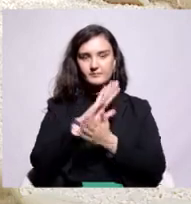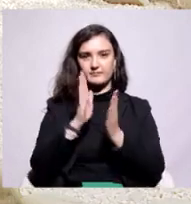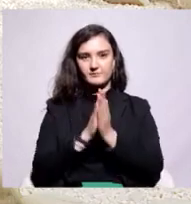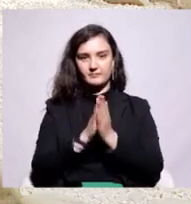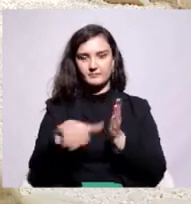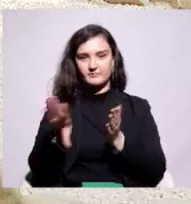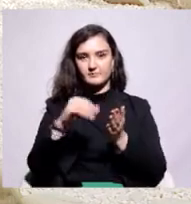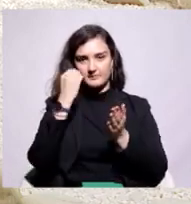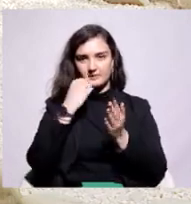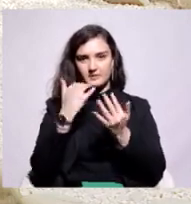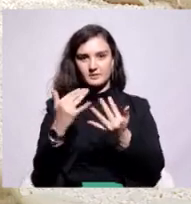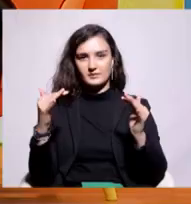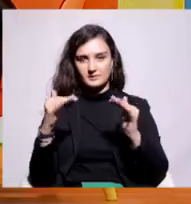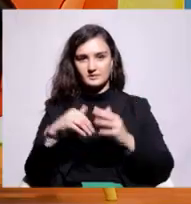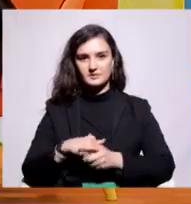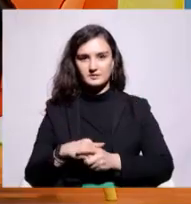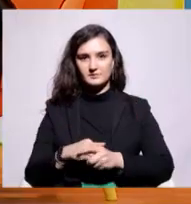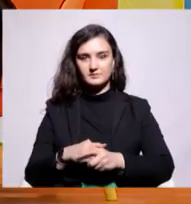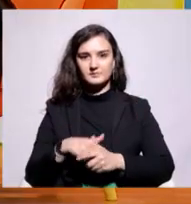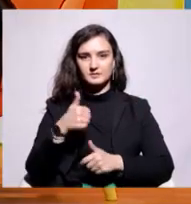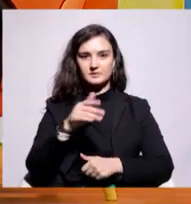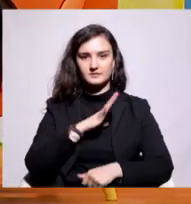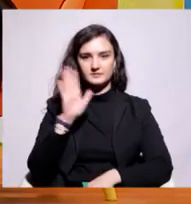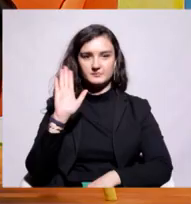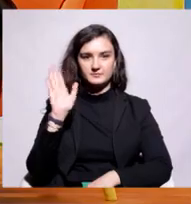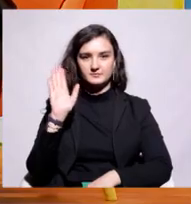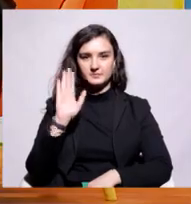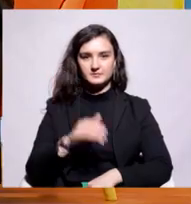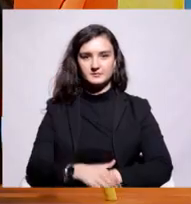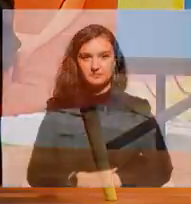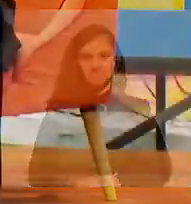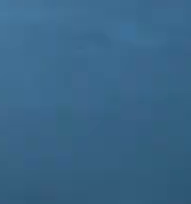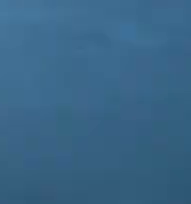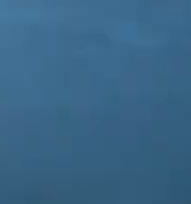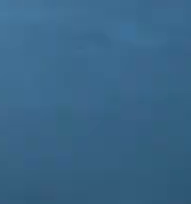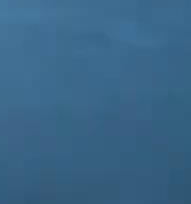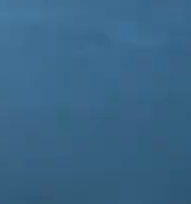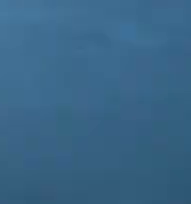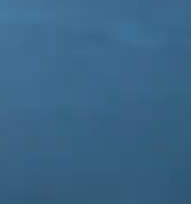and thank you, the audience. Have a great week. Thank you. Goodbye.